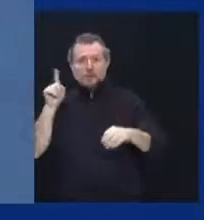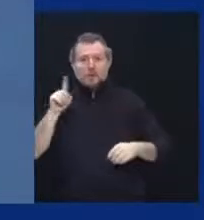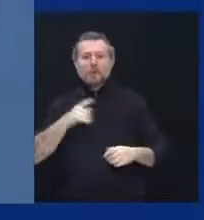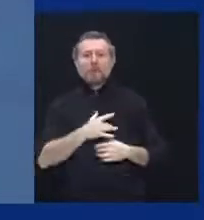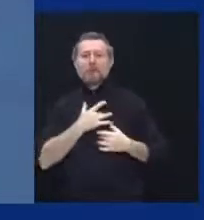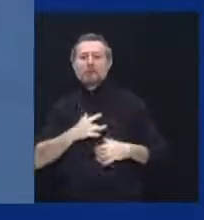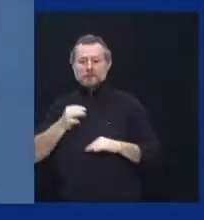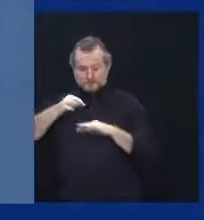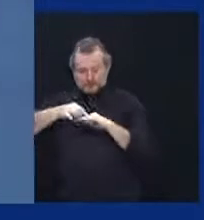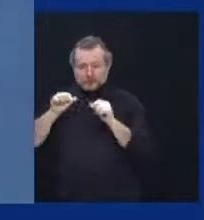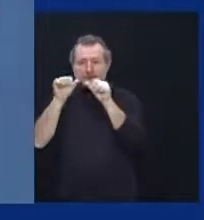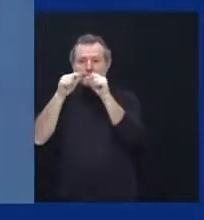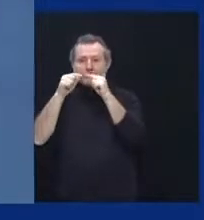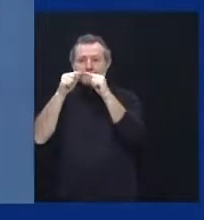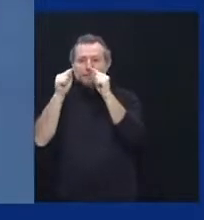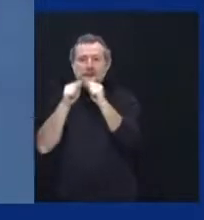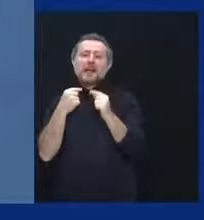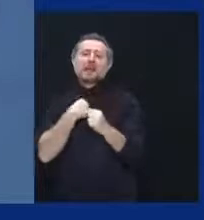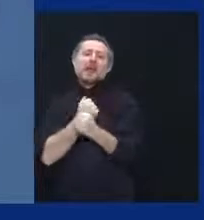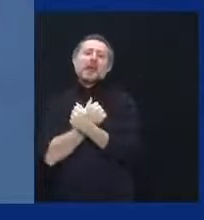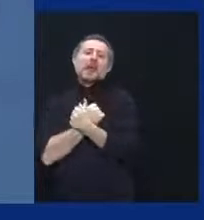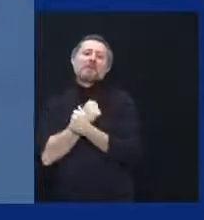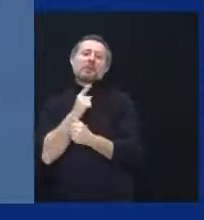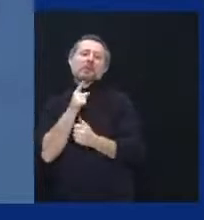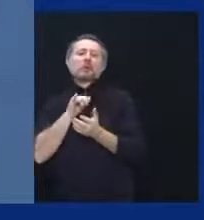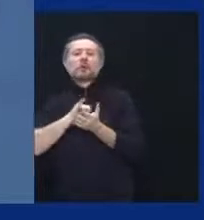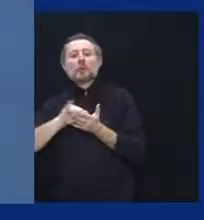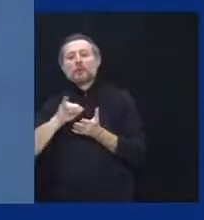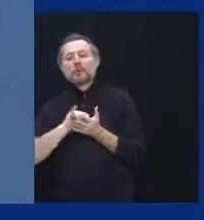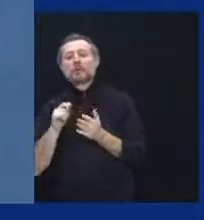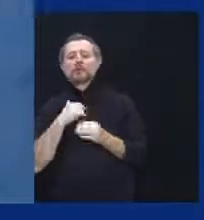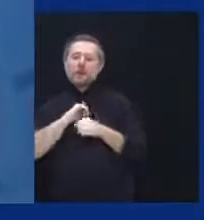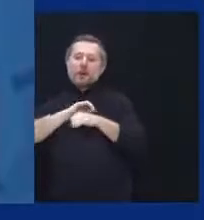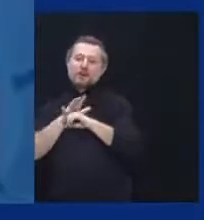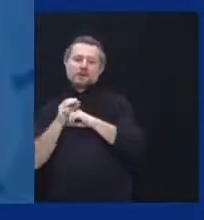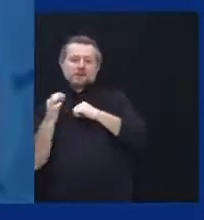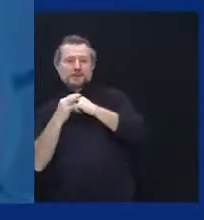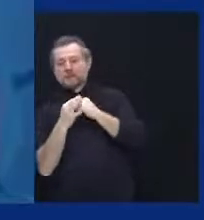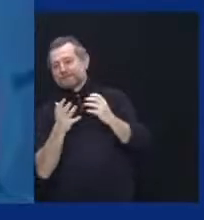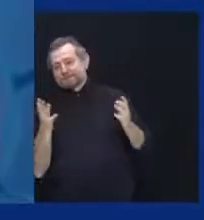love New York, little COVID remembrance. That's not true.